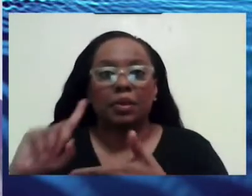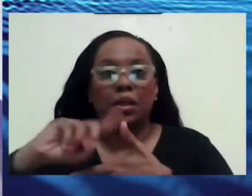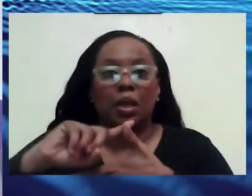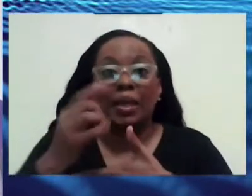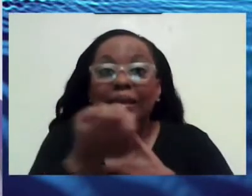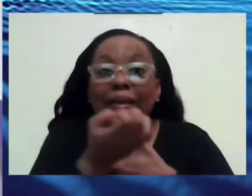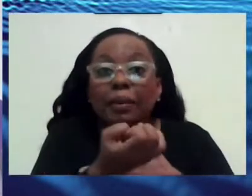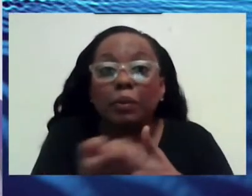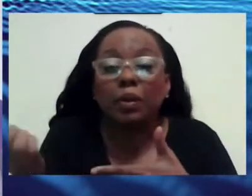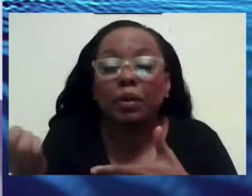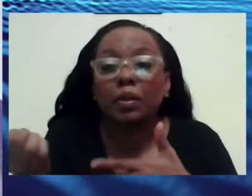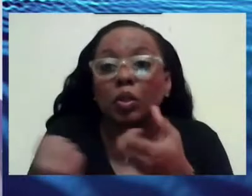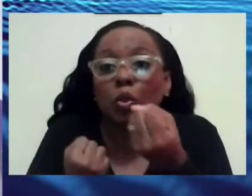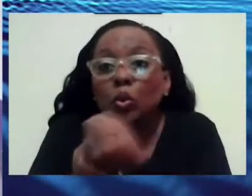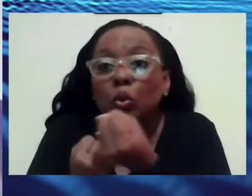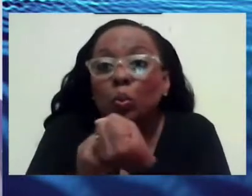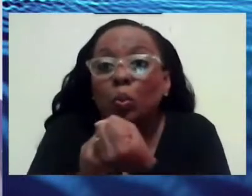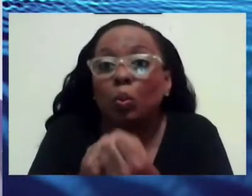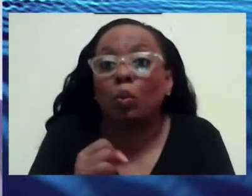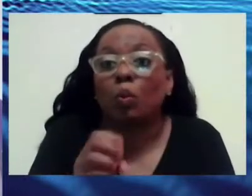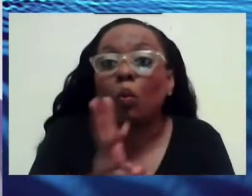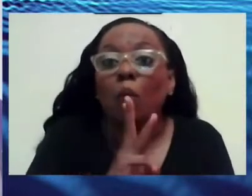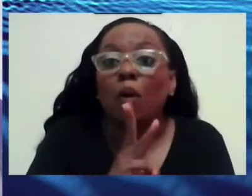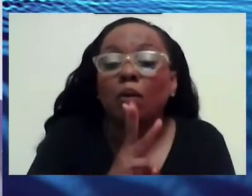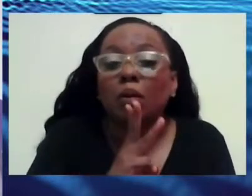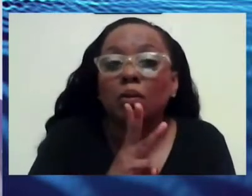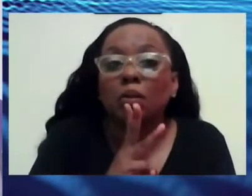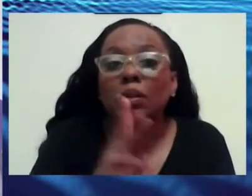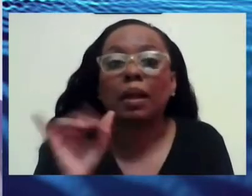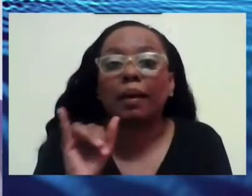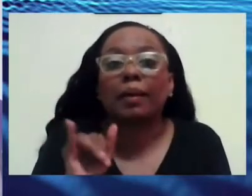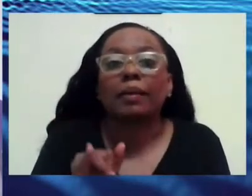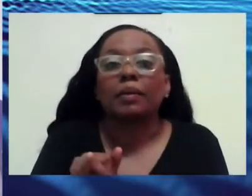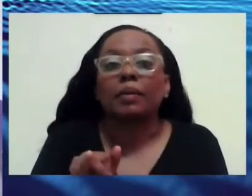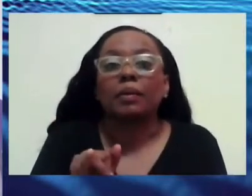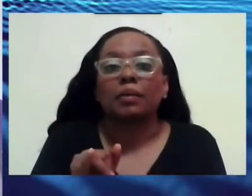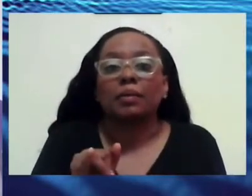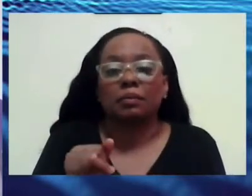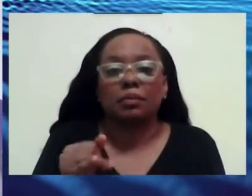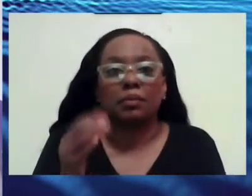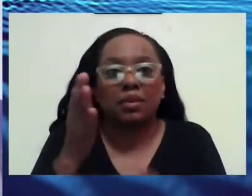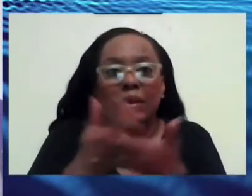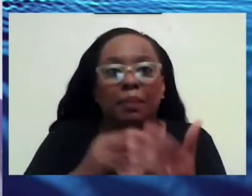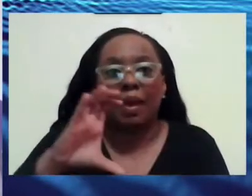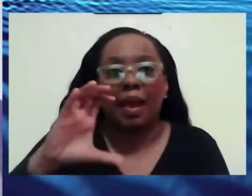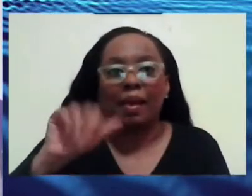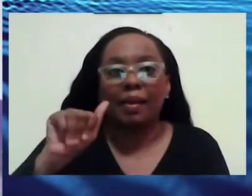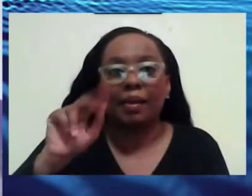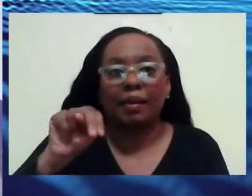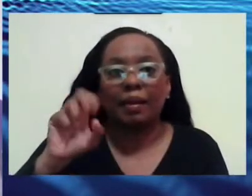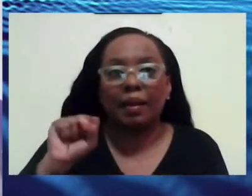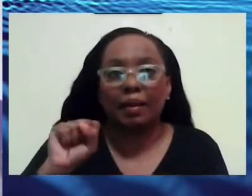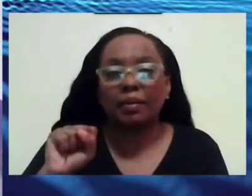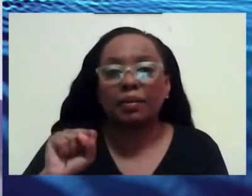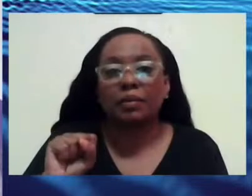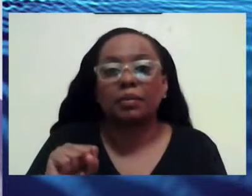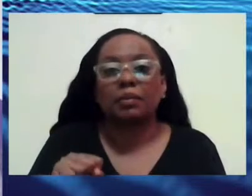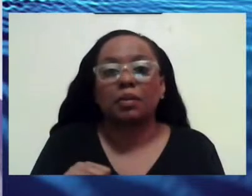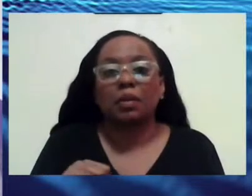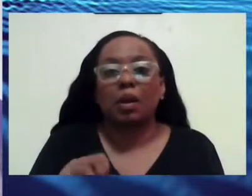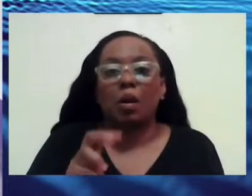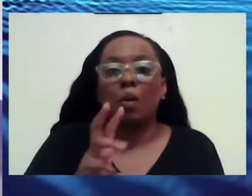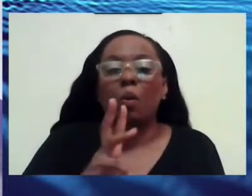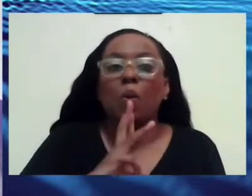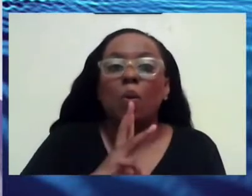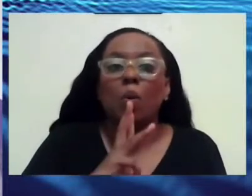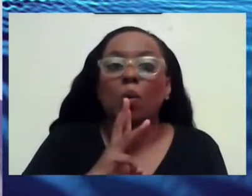equipment to support the supply of water. So those include jerry cans, collapsible water bladders.